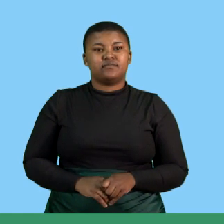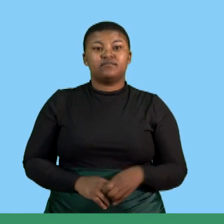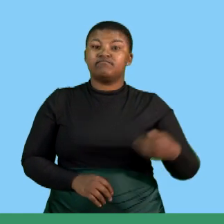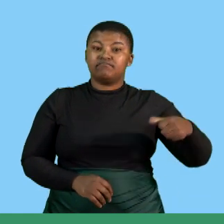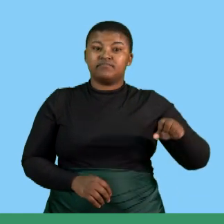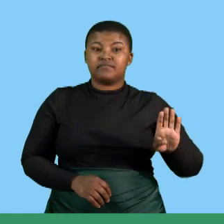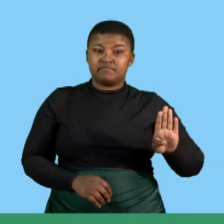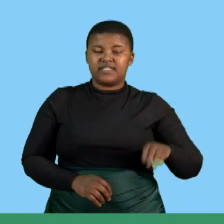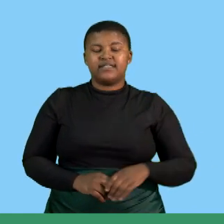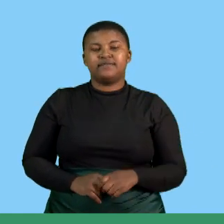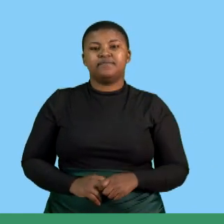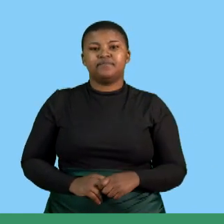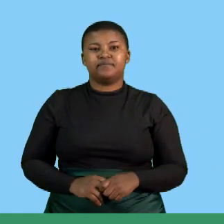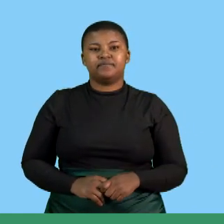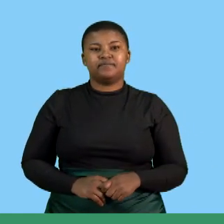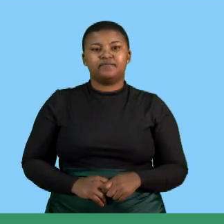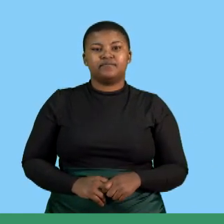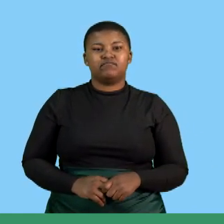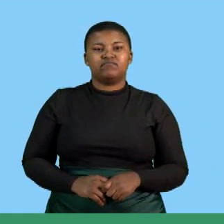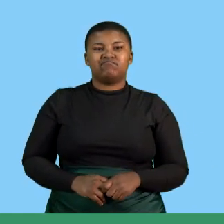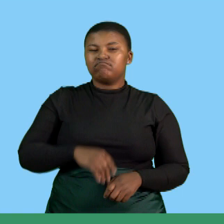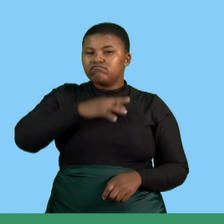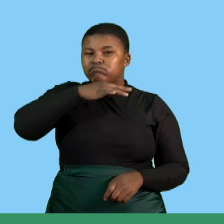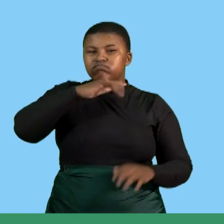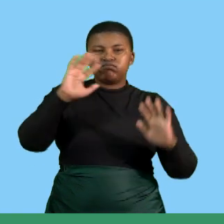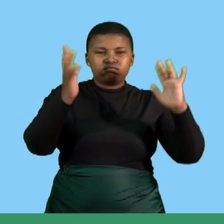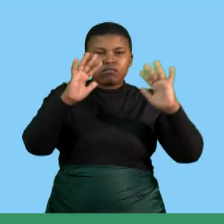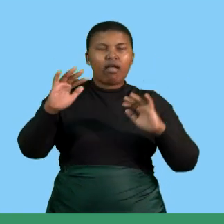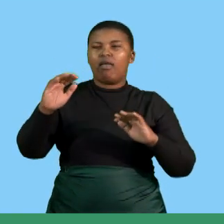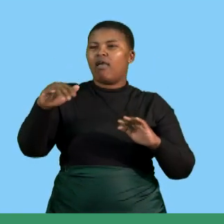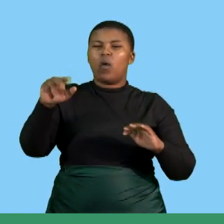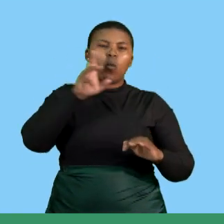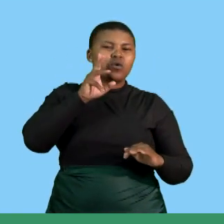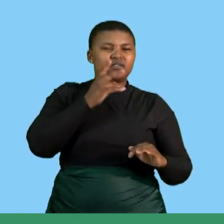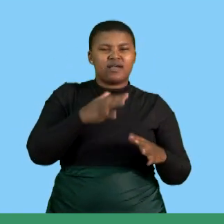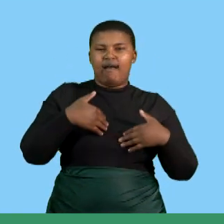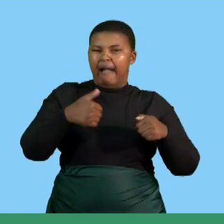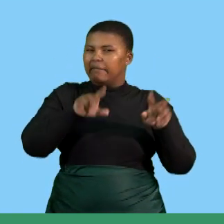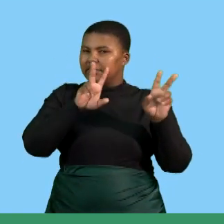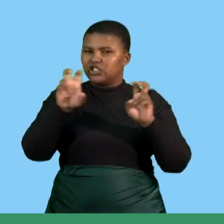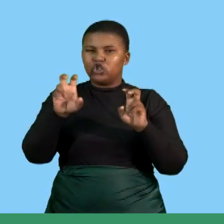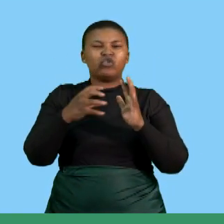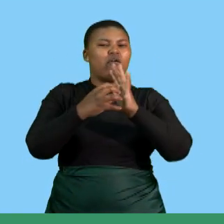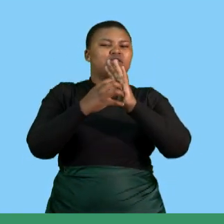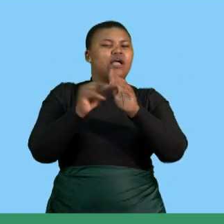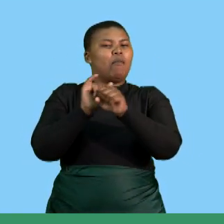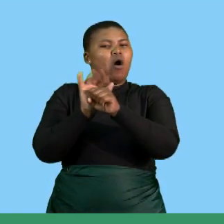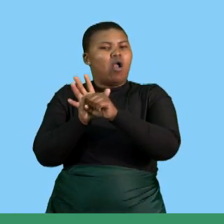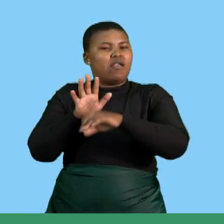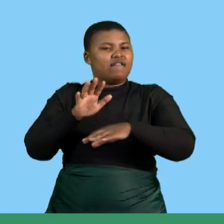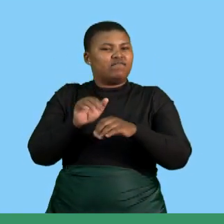environment. The second one, or B rather, pollution, health issues such